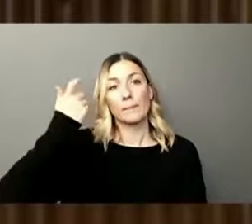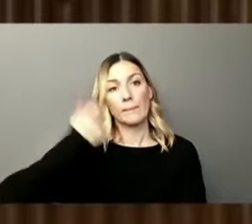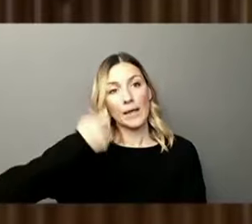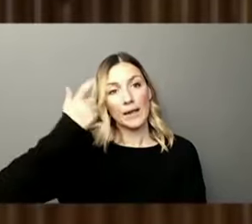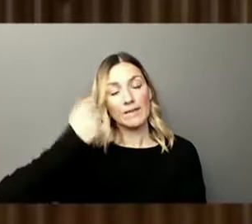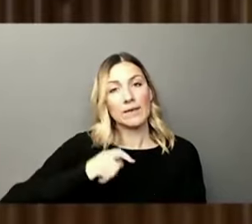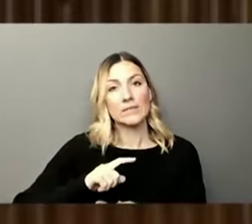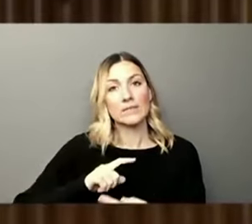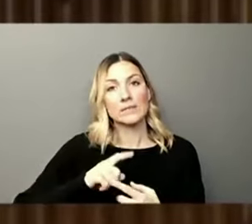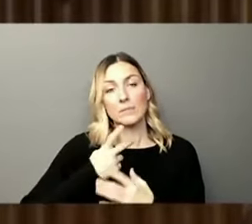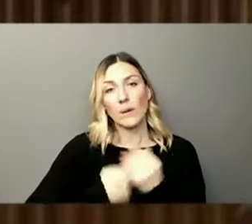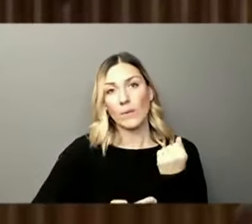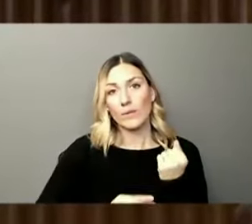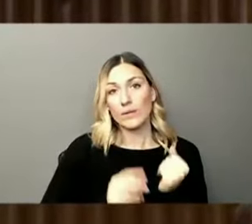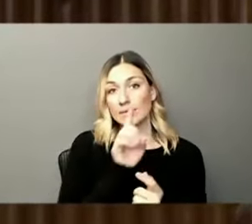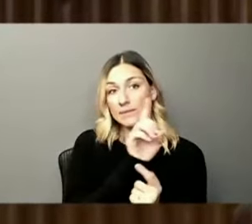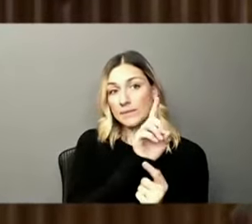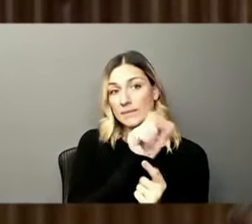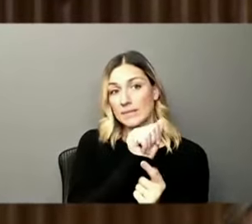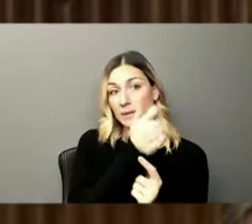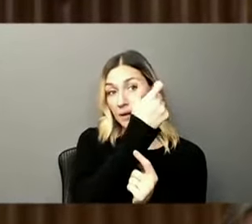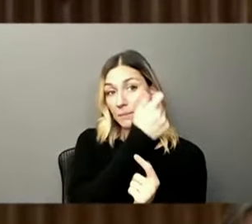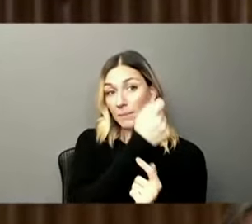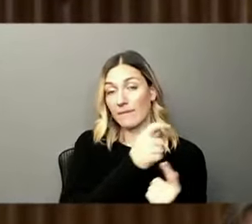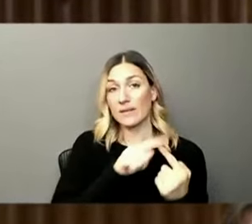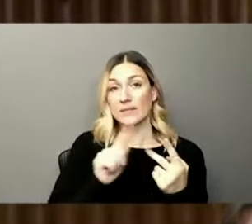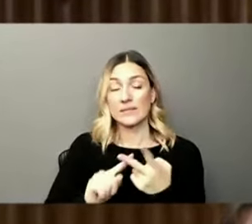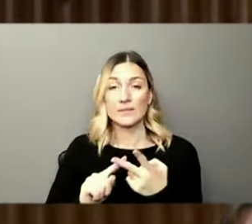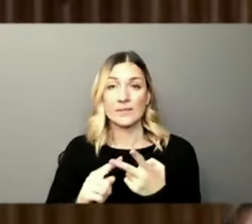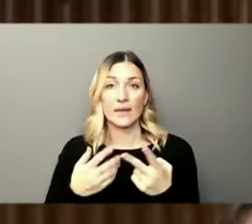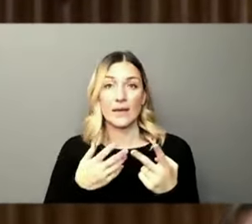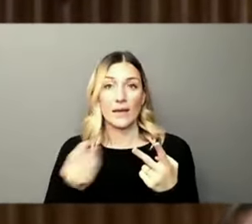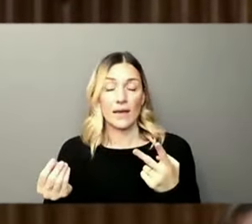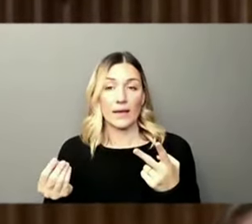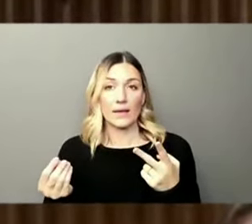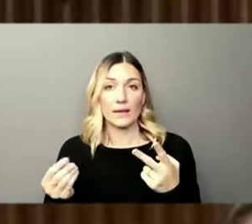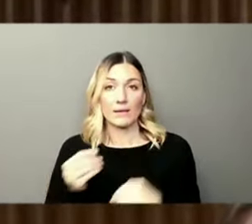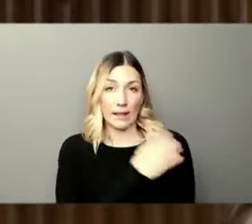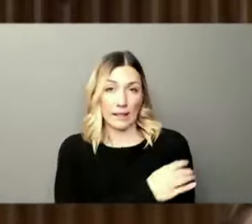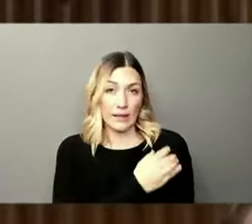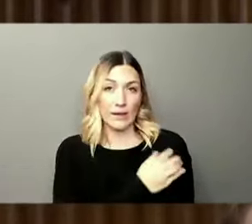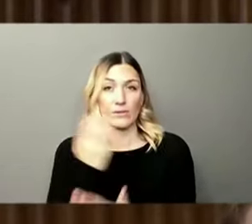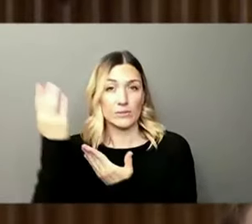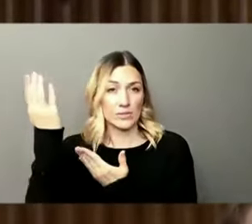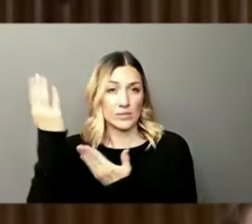both disability benefits as well as clinical services and community-based